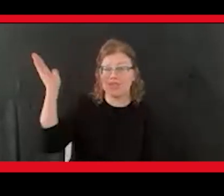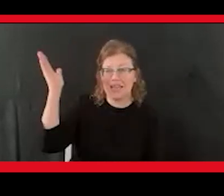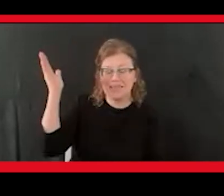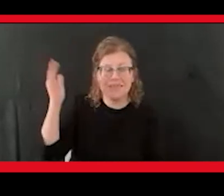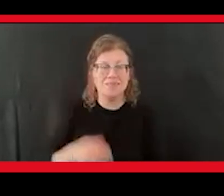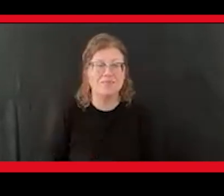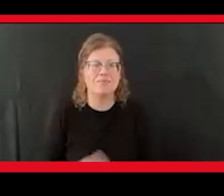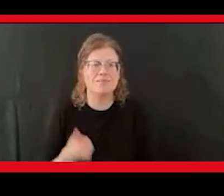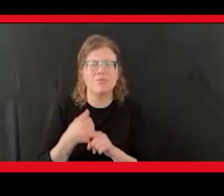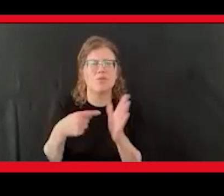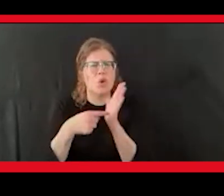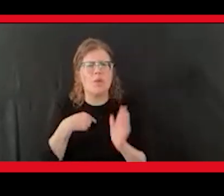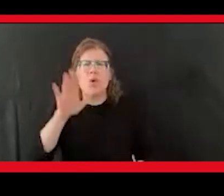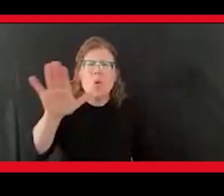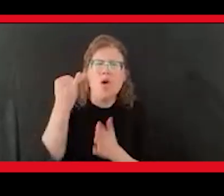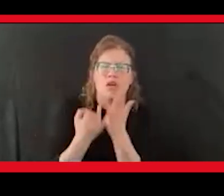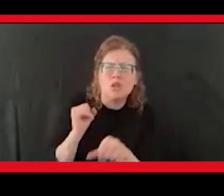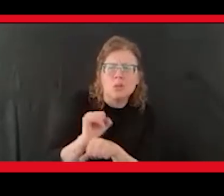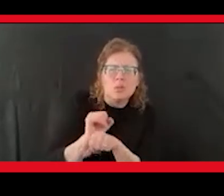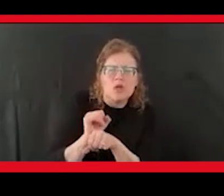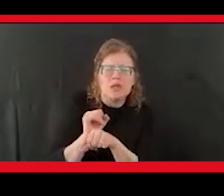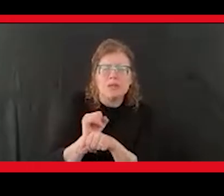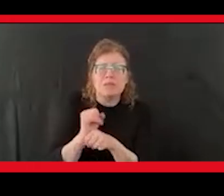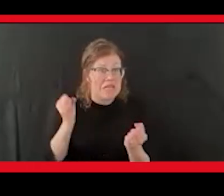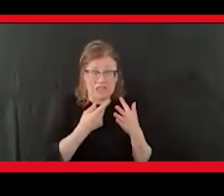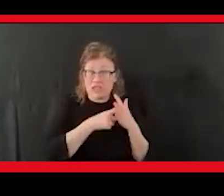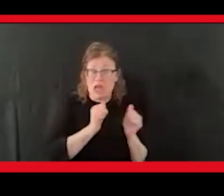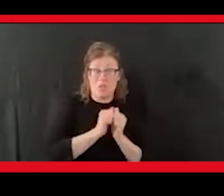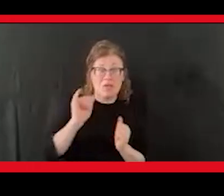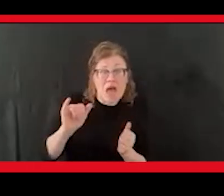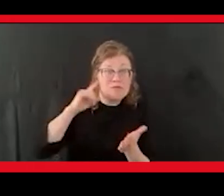and creation all the way to the presentation to an audience.